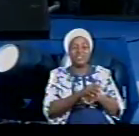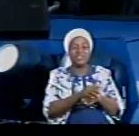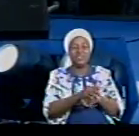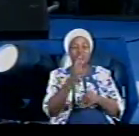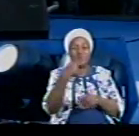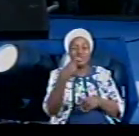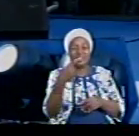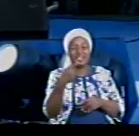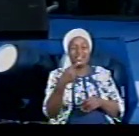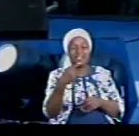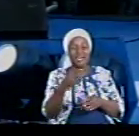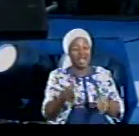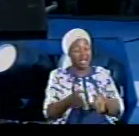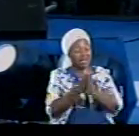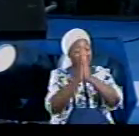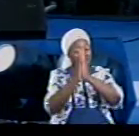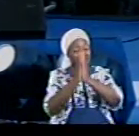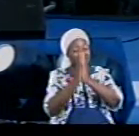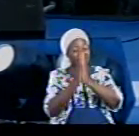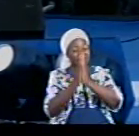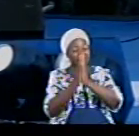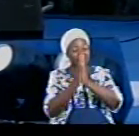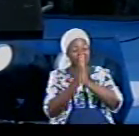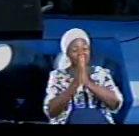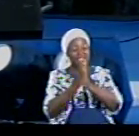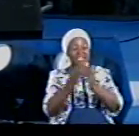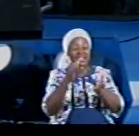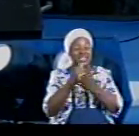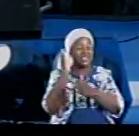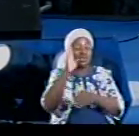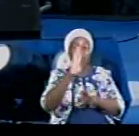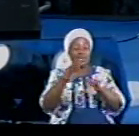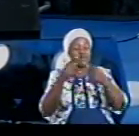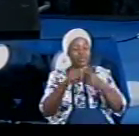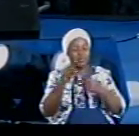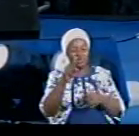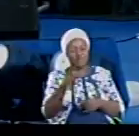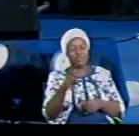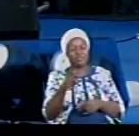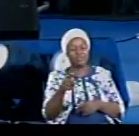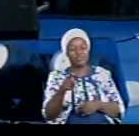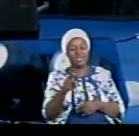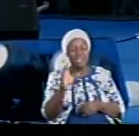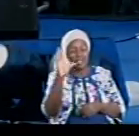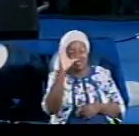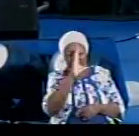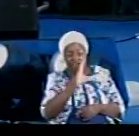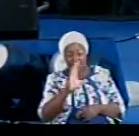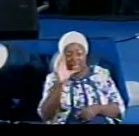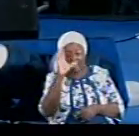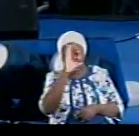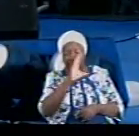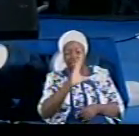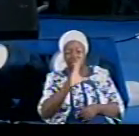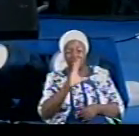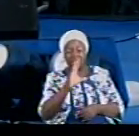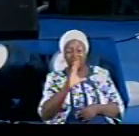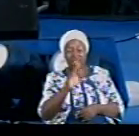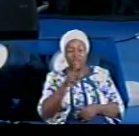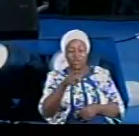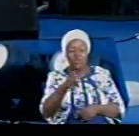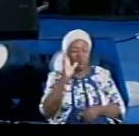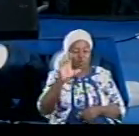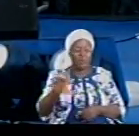ask it will be given unto you seek you will